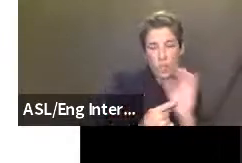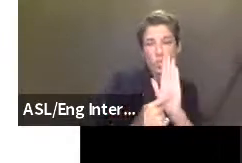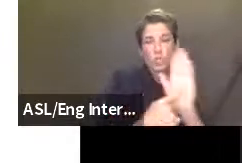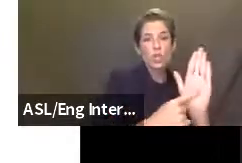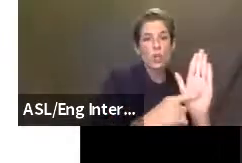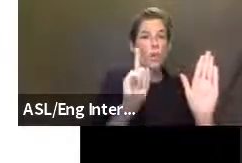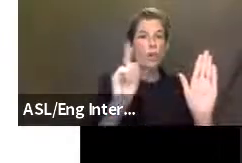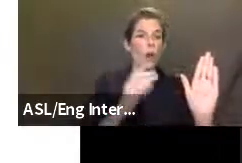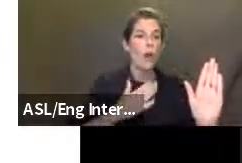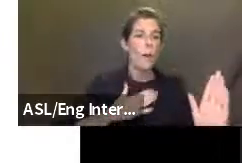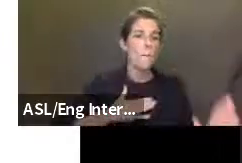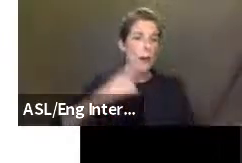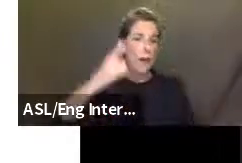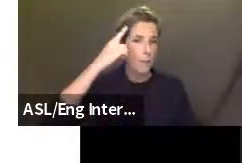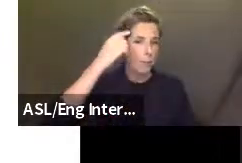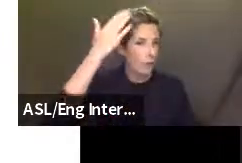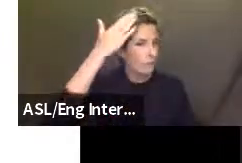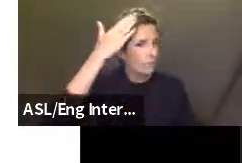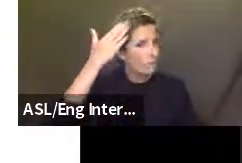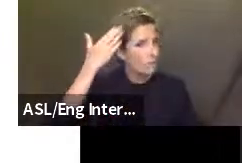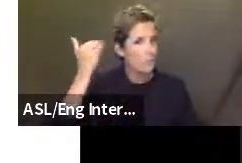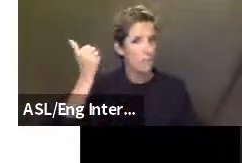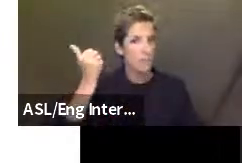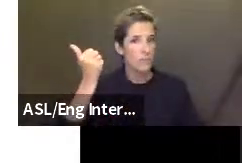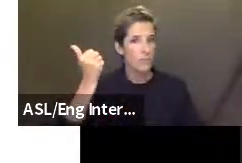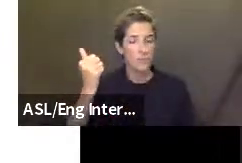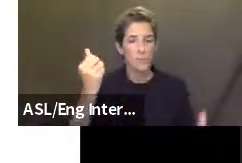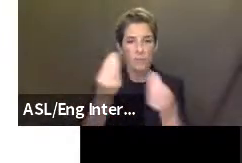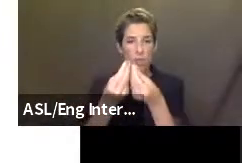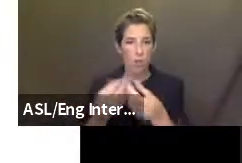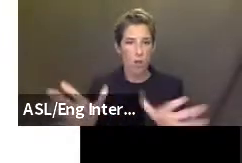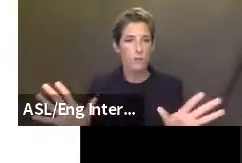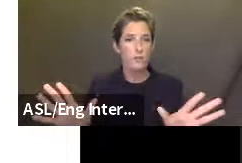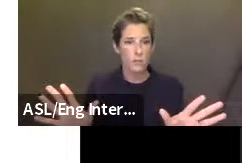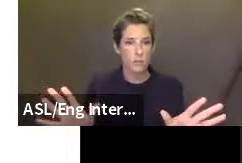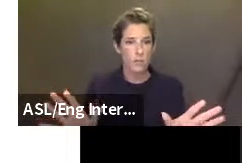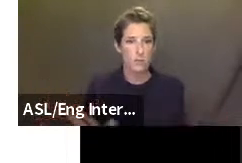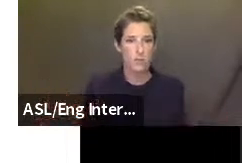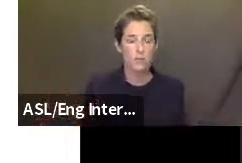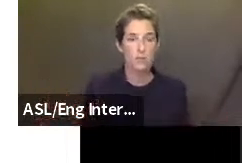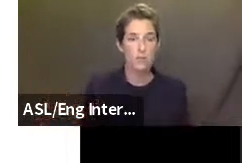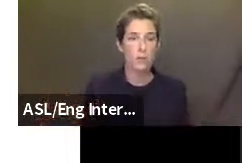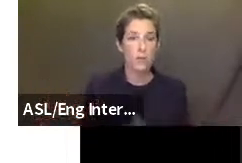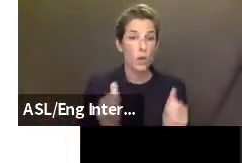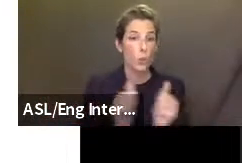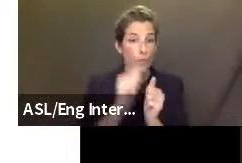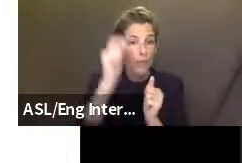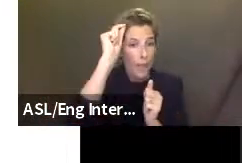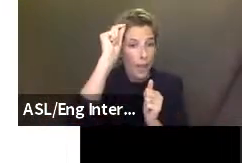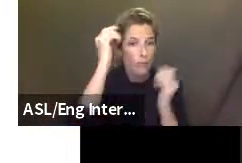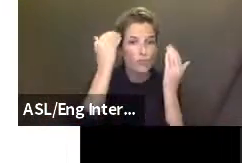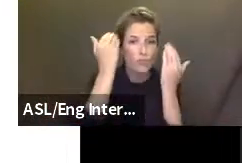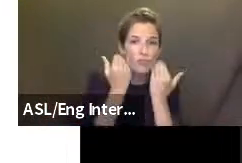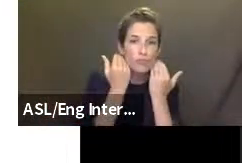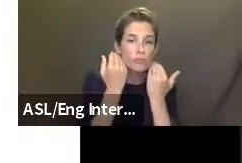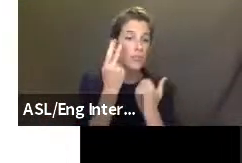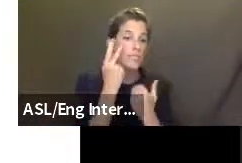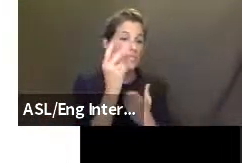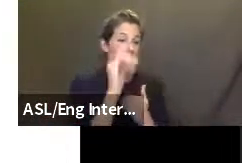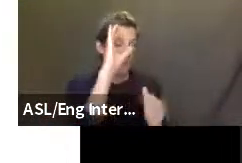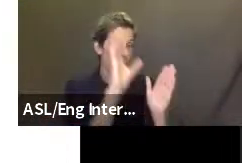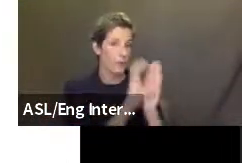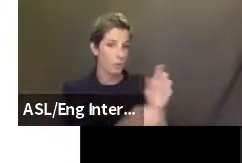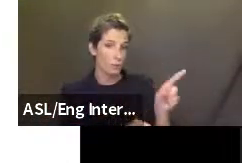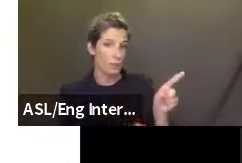screen, a black and white drawing of my face looking straight ahead with short cropped hair. For today, okay, go to the next